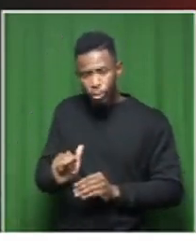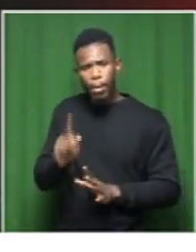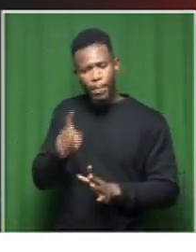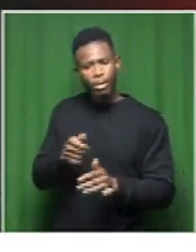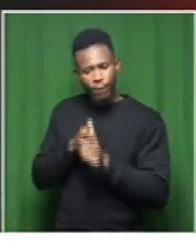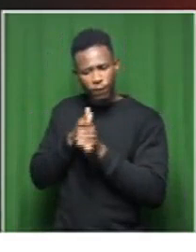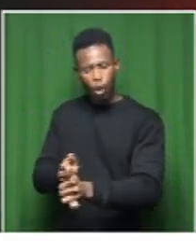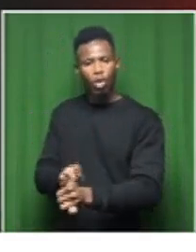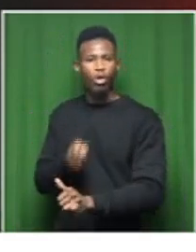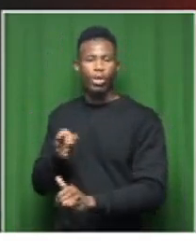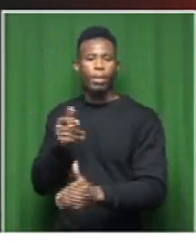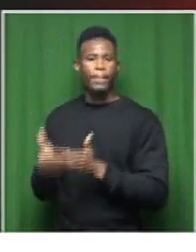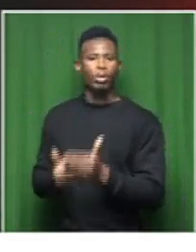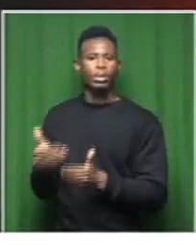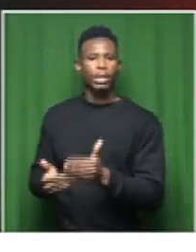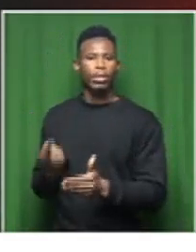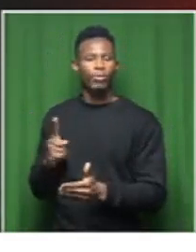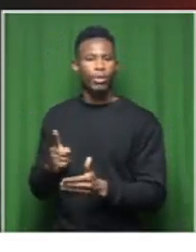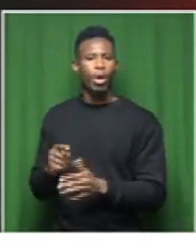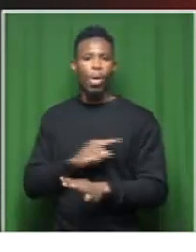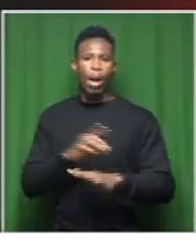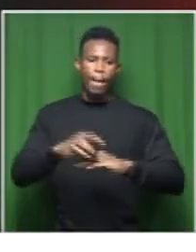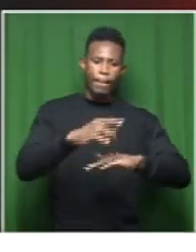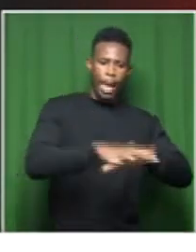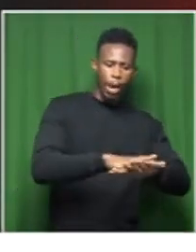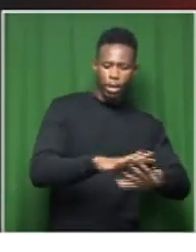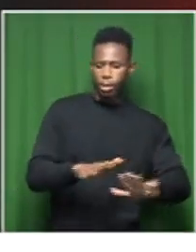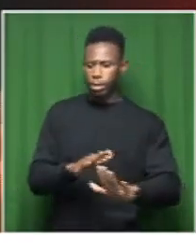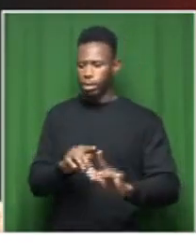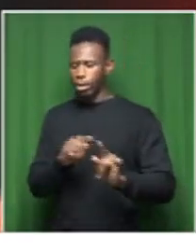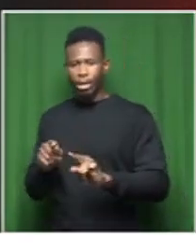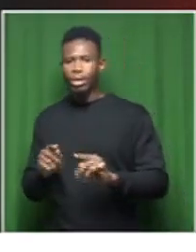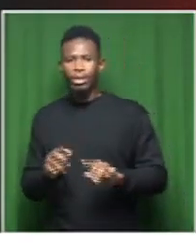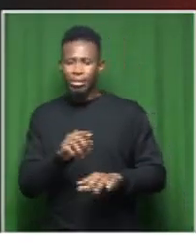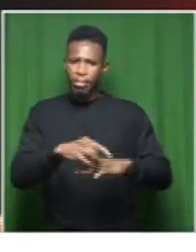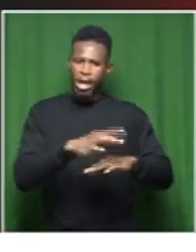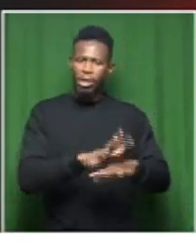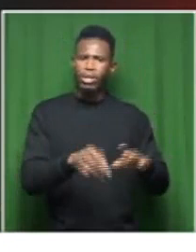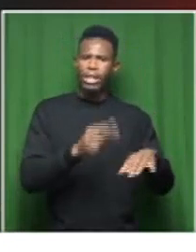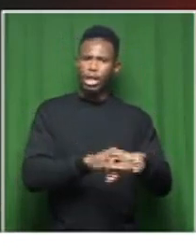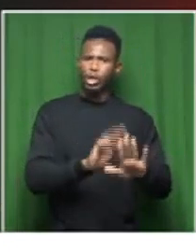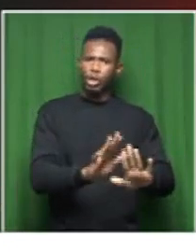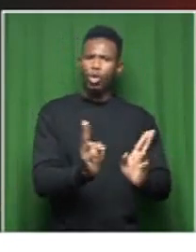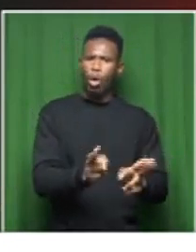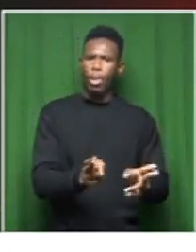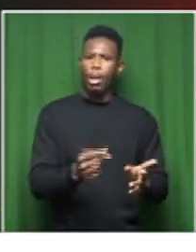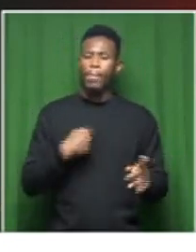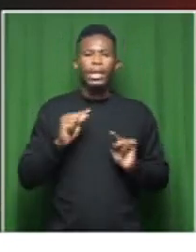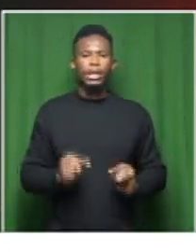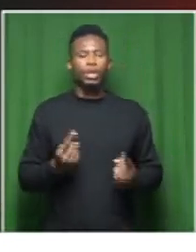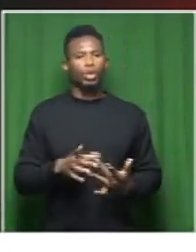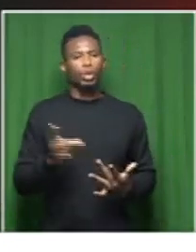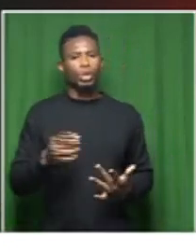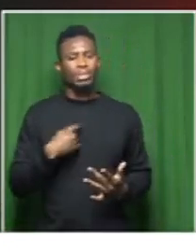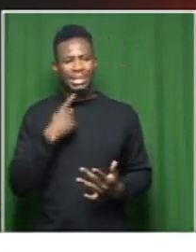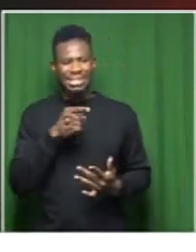process. That's basically what you say. Because marriage is a natural thing. You can't choose for who must marry who. And I'm saying that